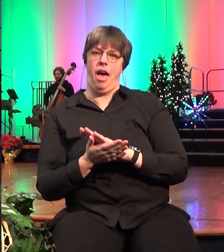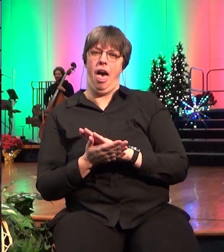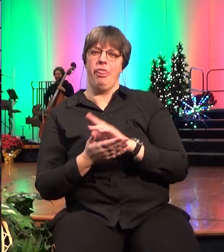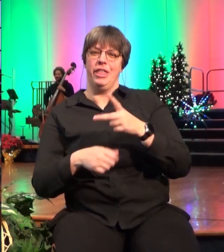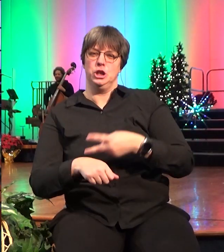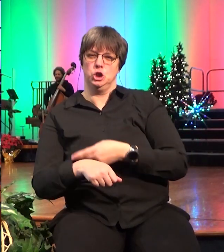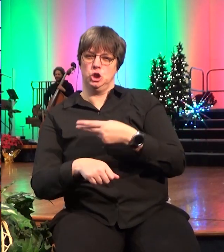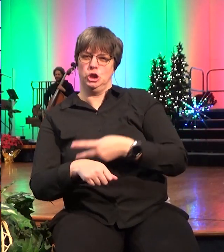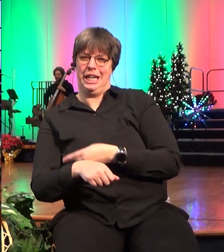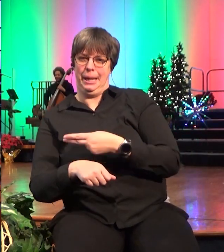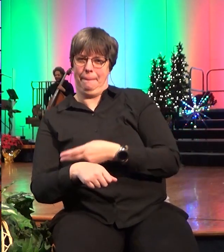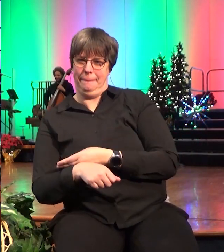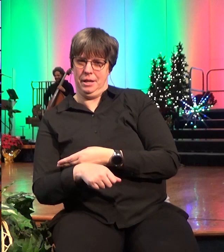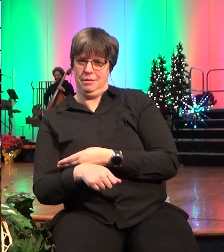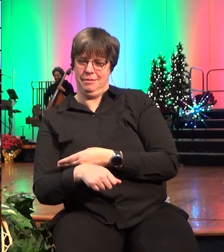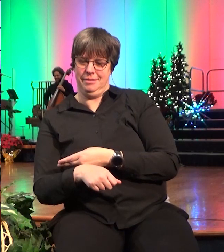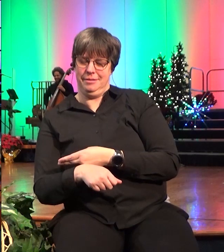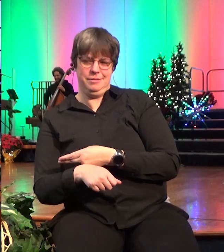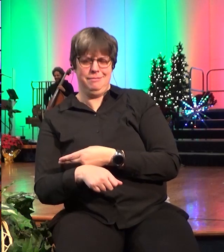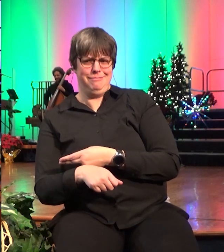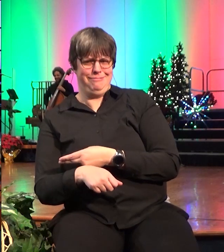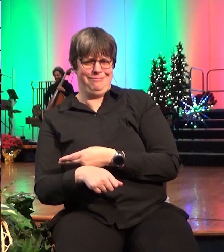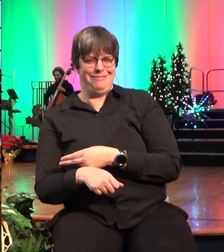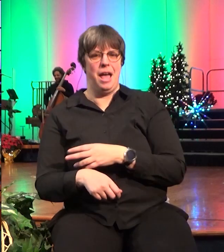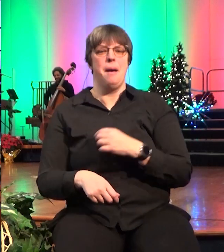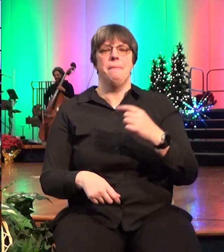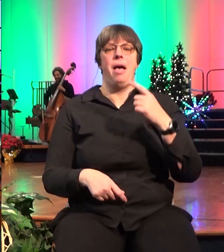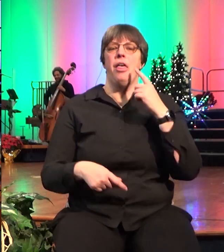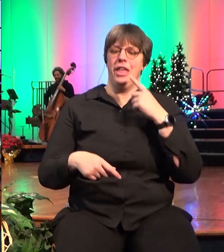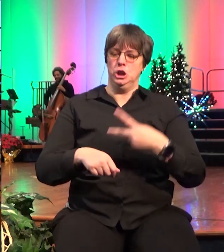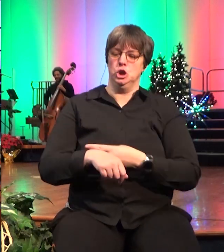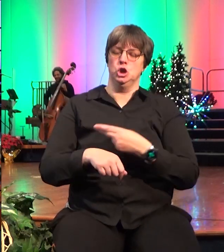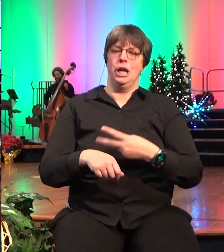pond. But the sheep were sore afraid.